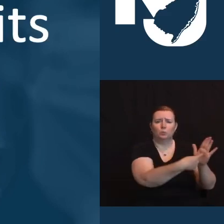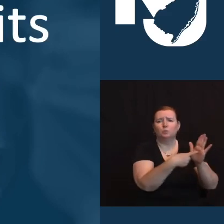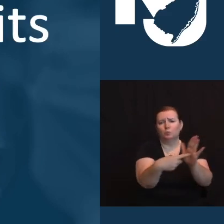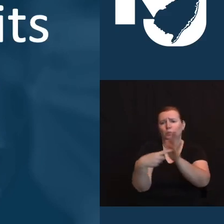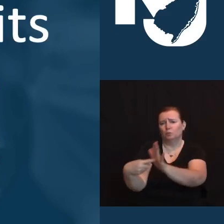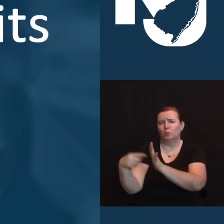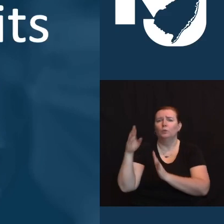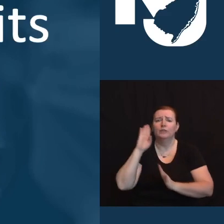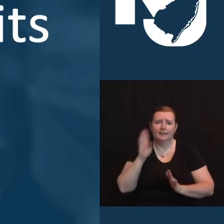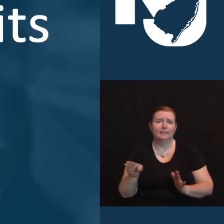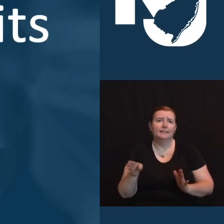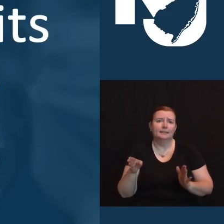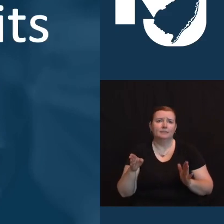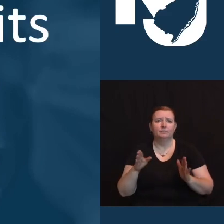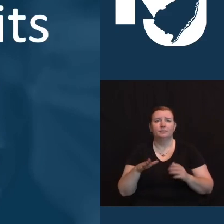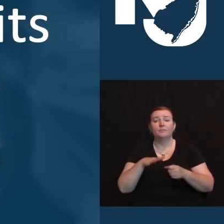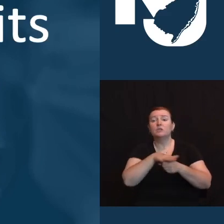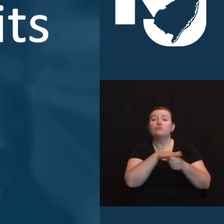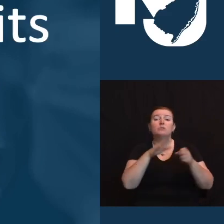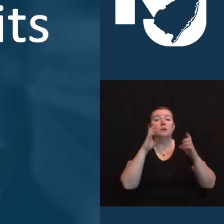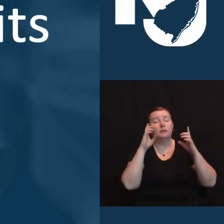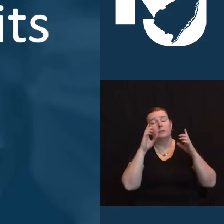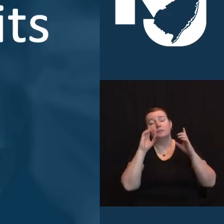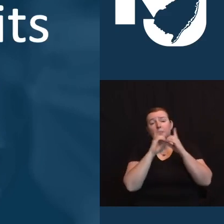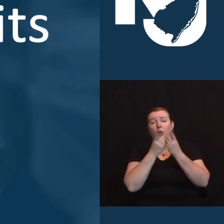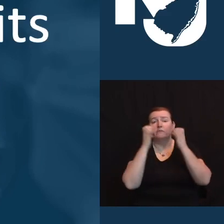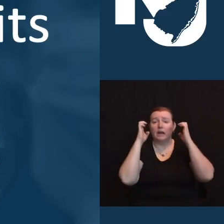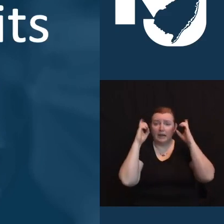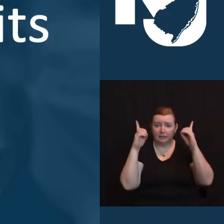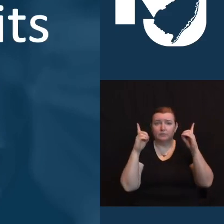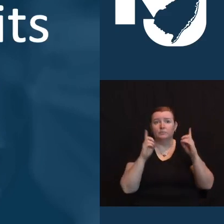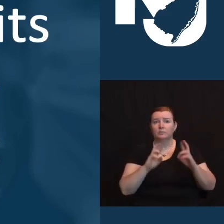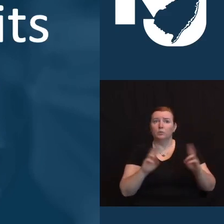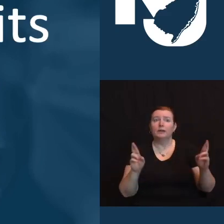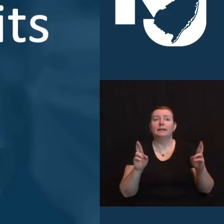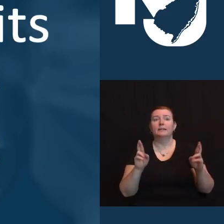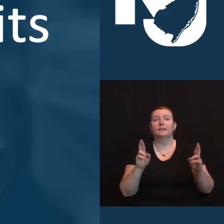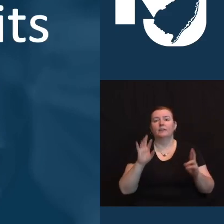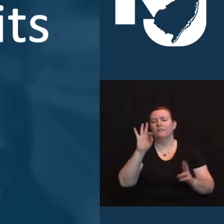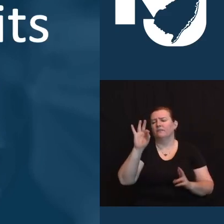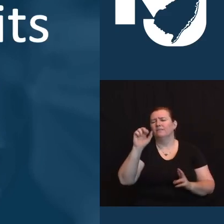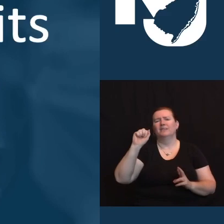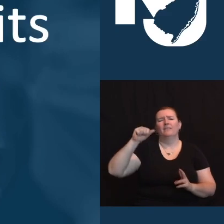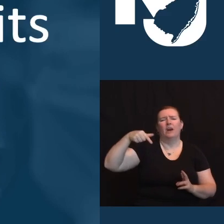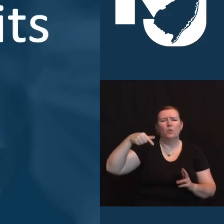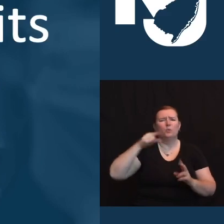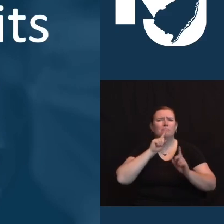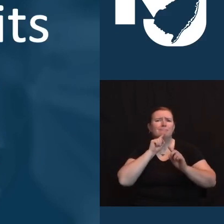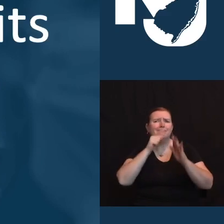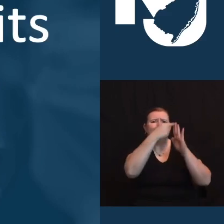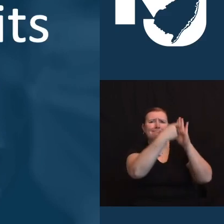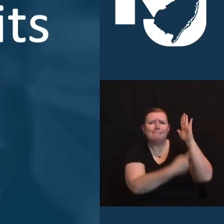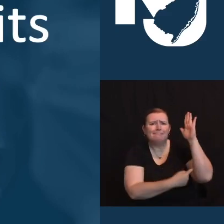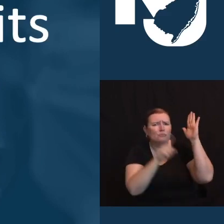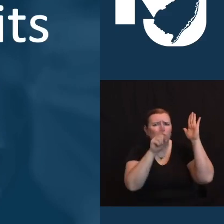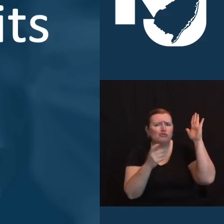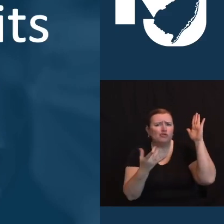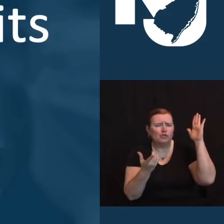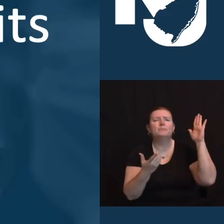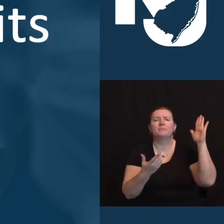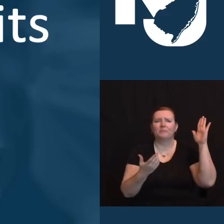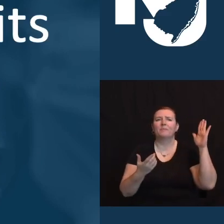also currently finalizing a frequently asked questions, or FAQ, document, which outlines answers to some of the thornier